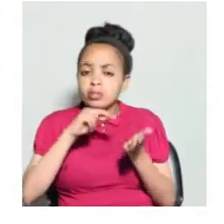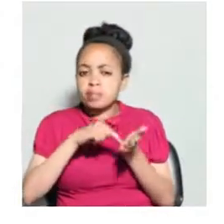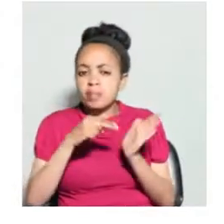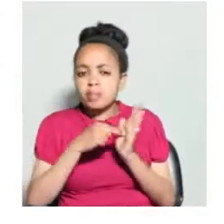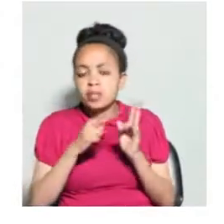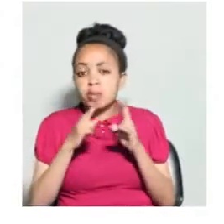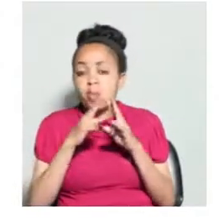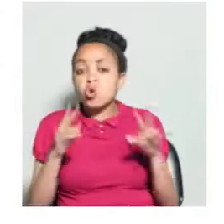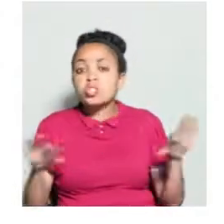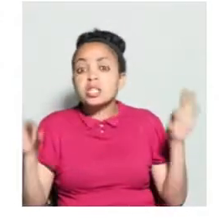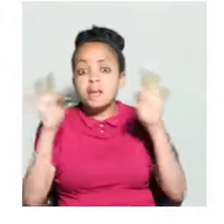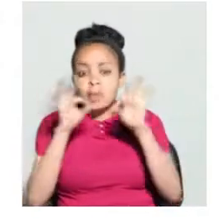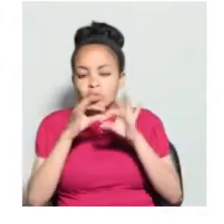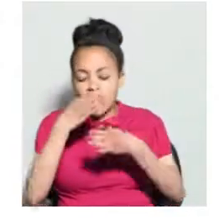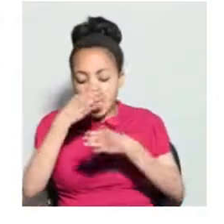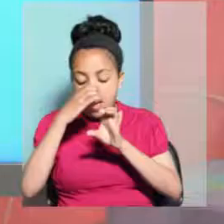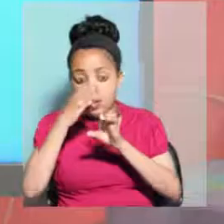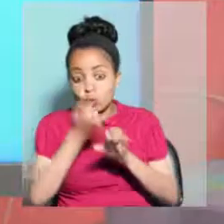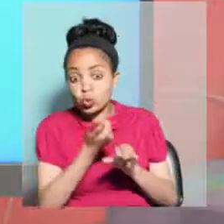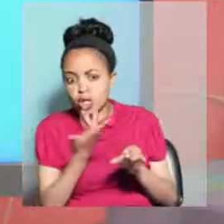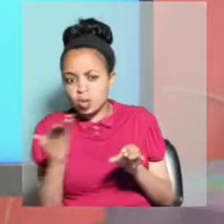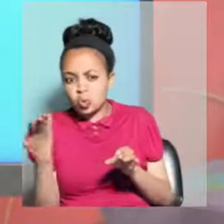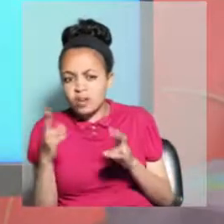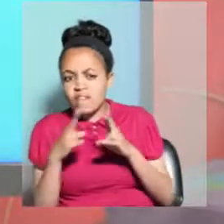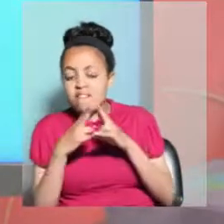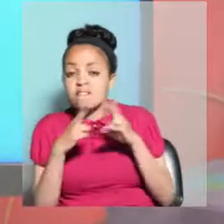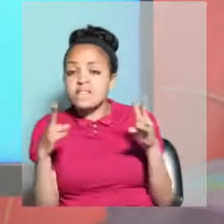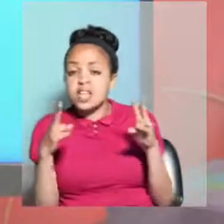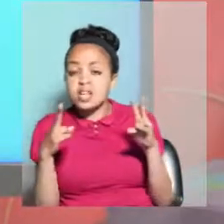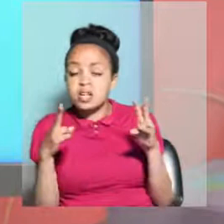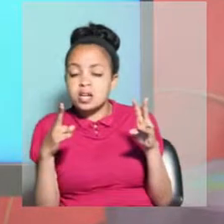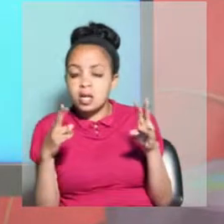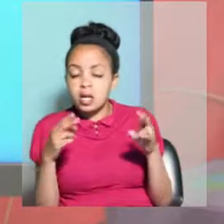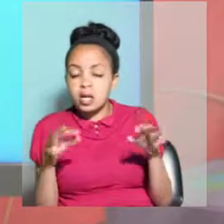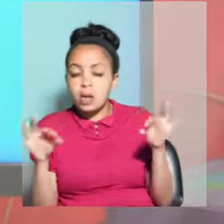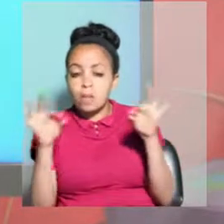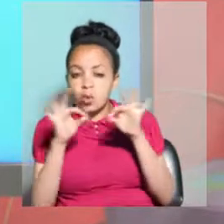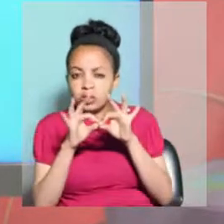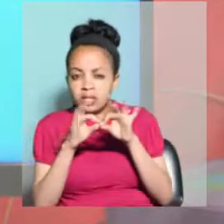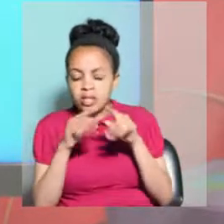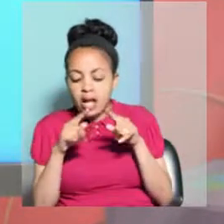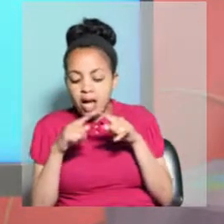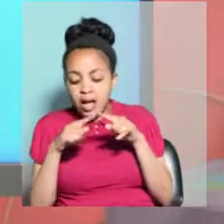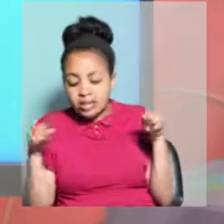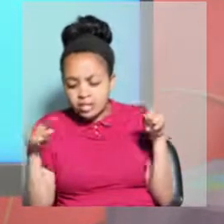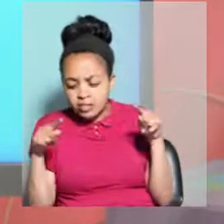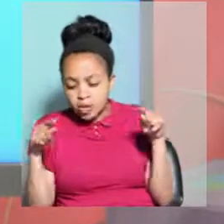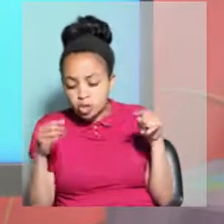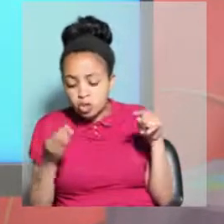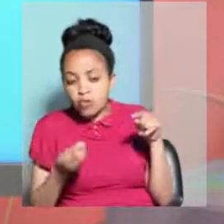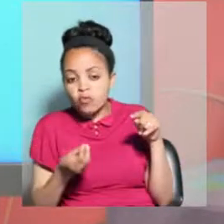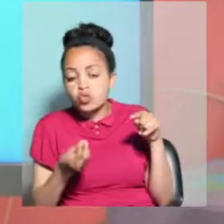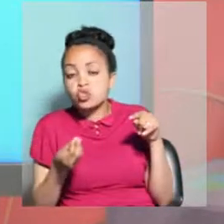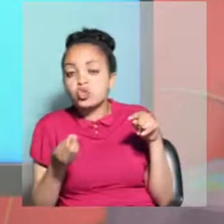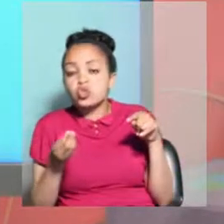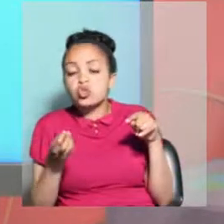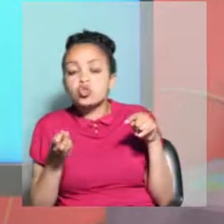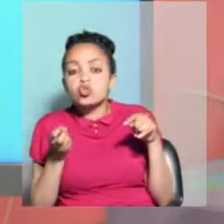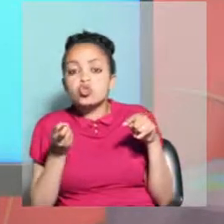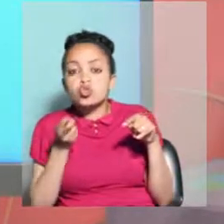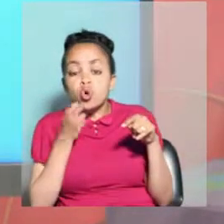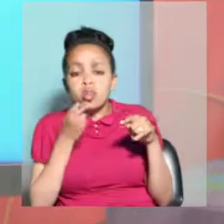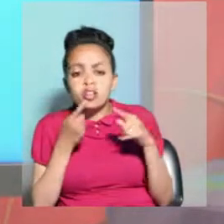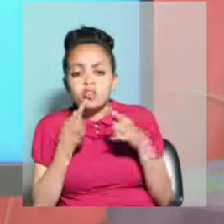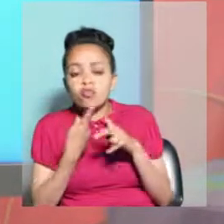most important laboratory tool which is very important in identification of solid from that of